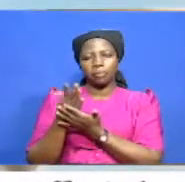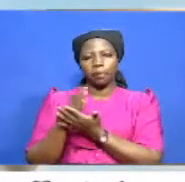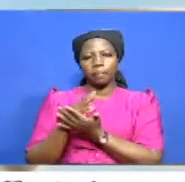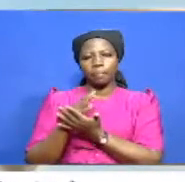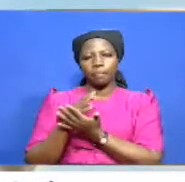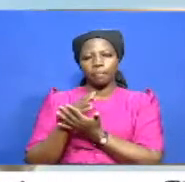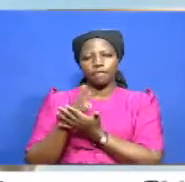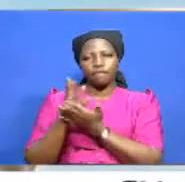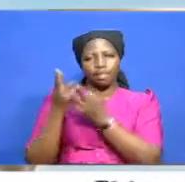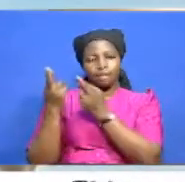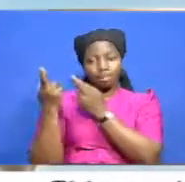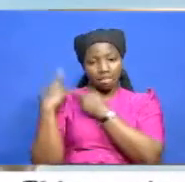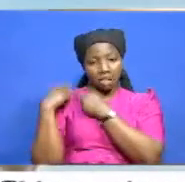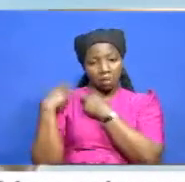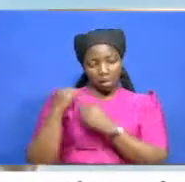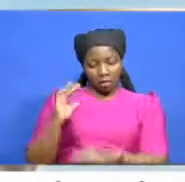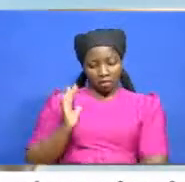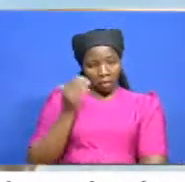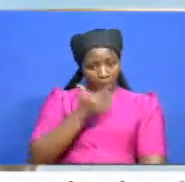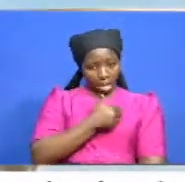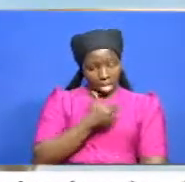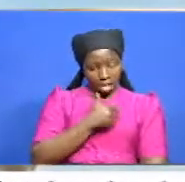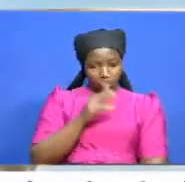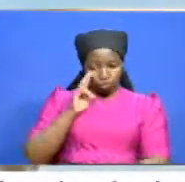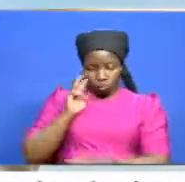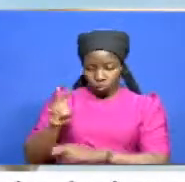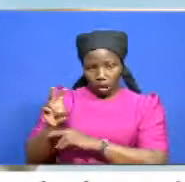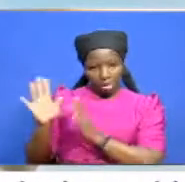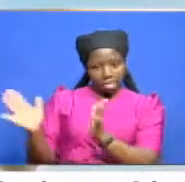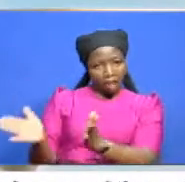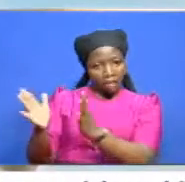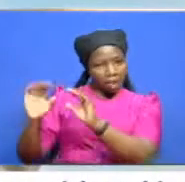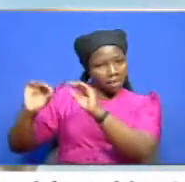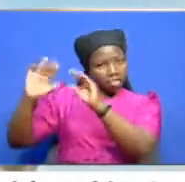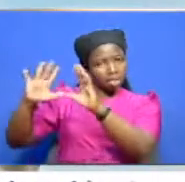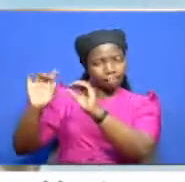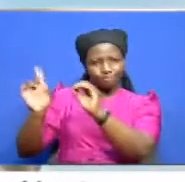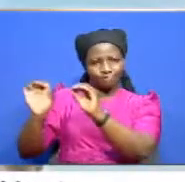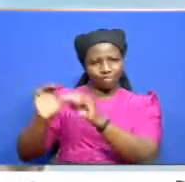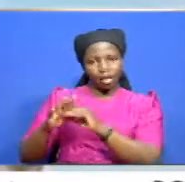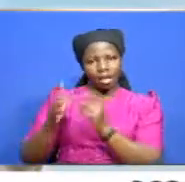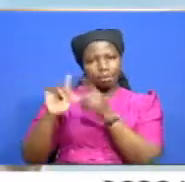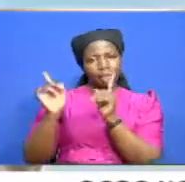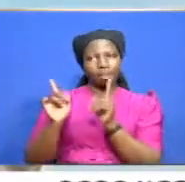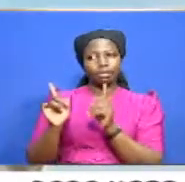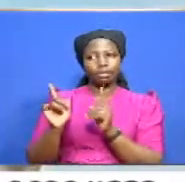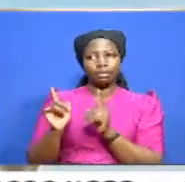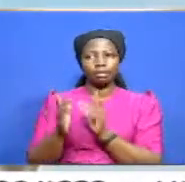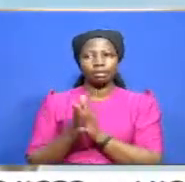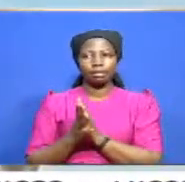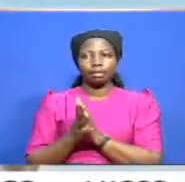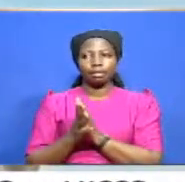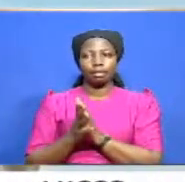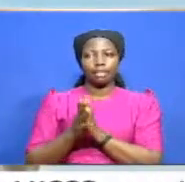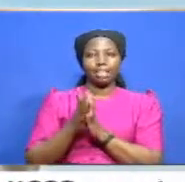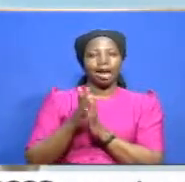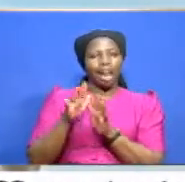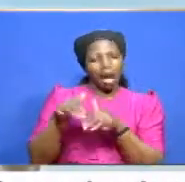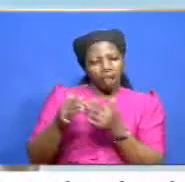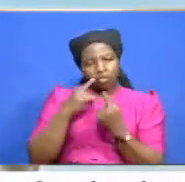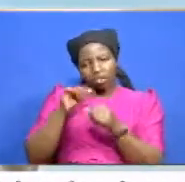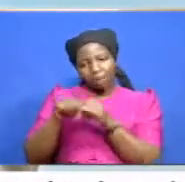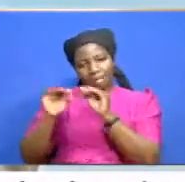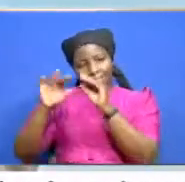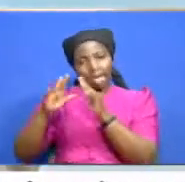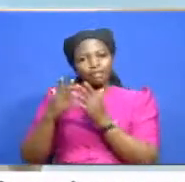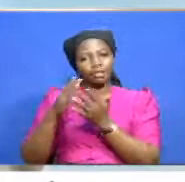the mandate of the committee to look at the welfare of teachers. But of course, the aspect we touched on teachers was basically how do teachers